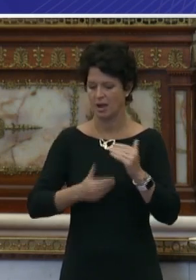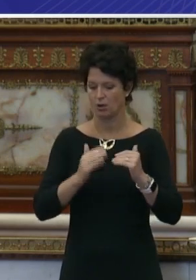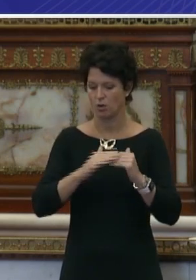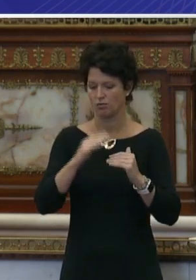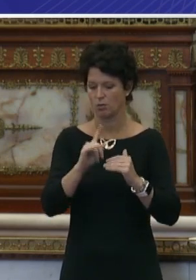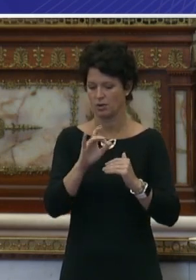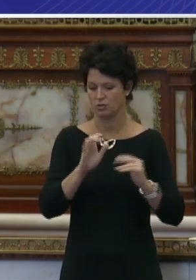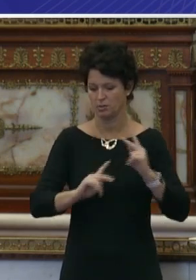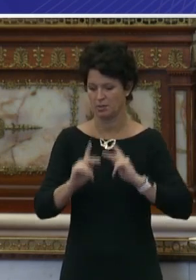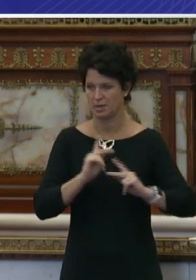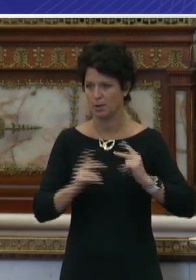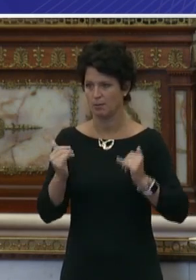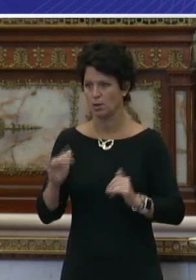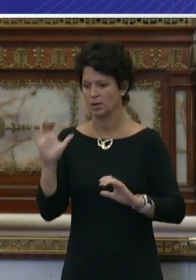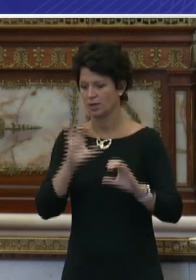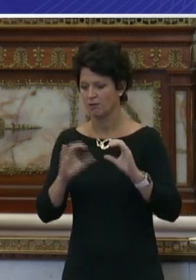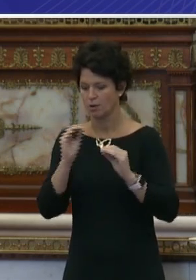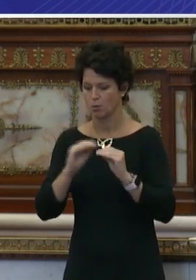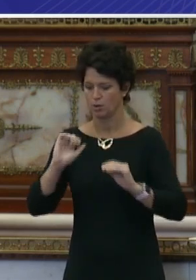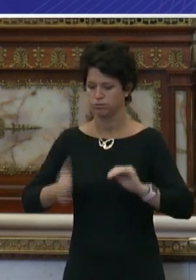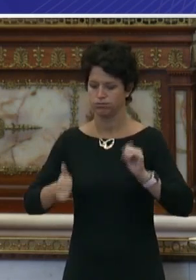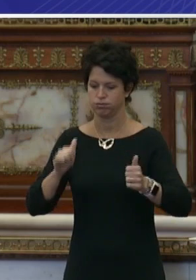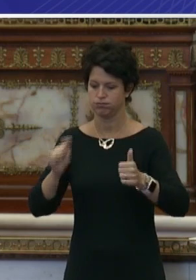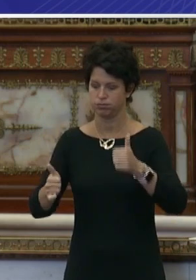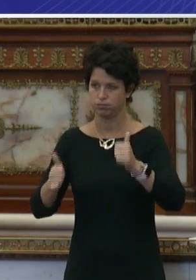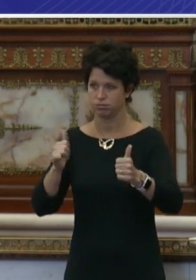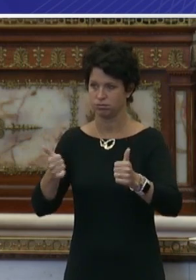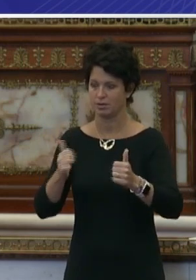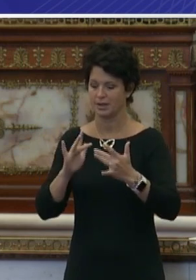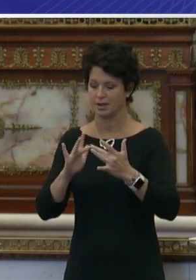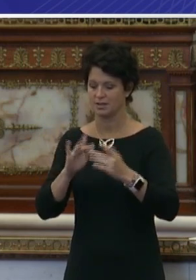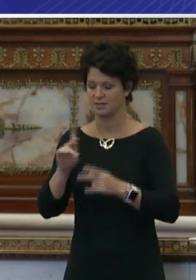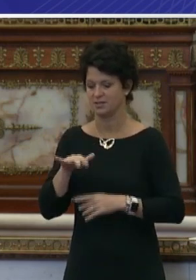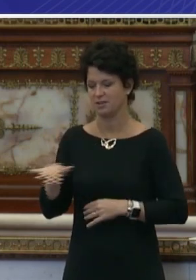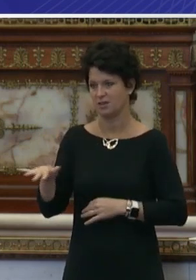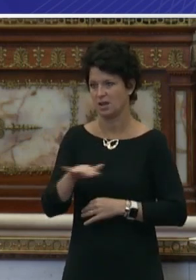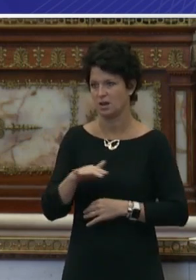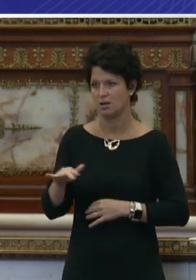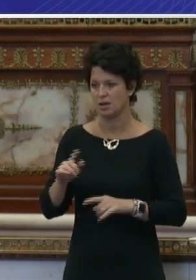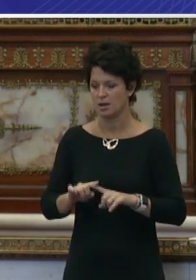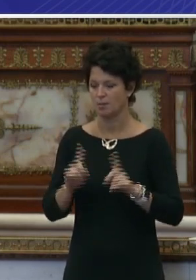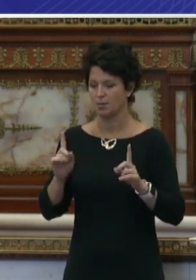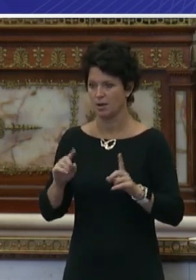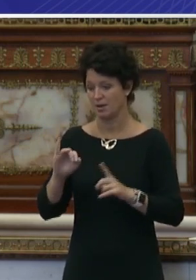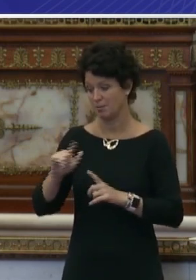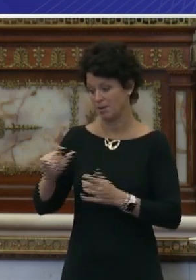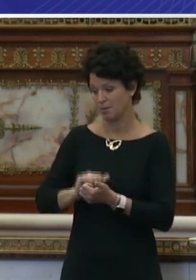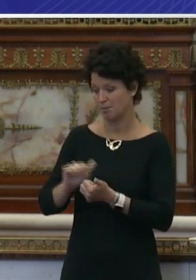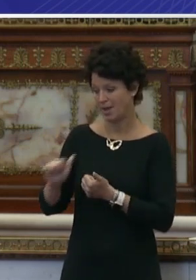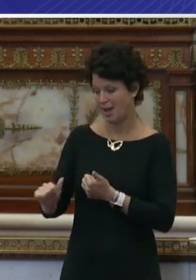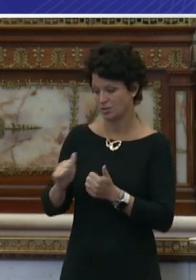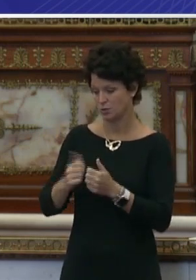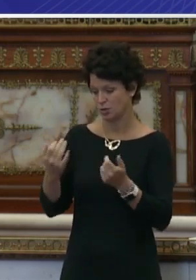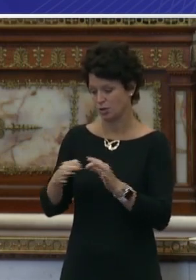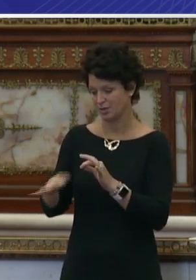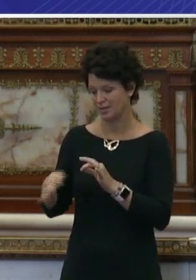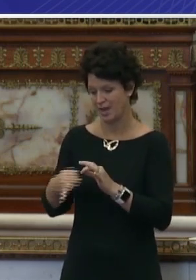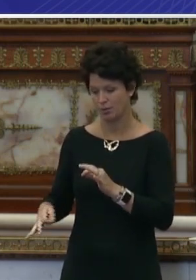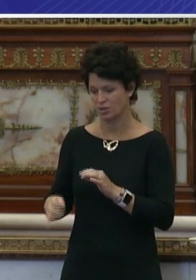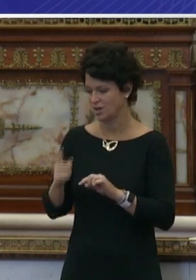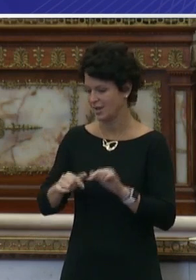people. I'm currently looking for more locations and concepts in the Philadelphia area. However, if this bill passed with the current language, I will